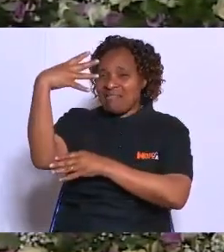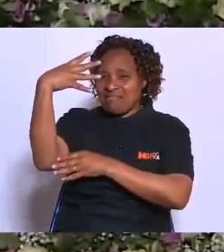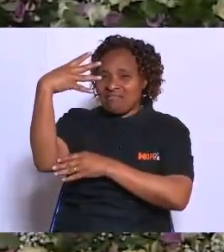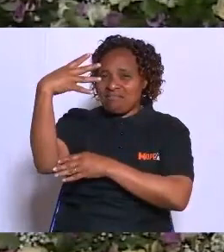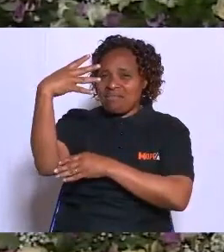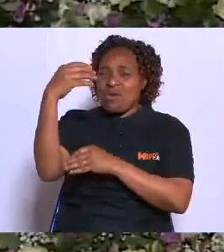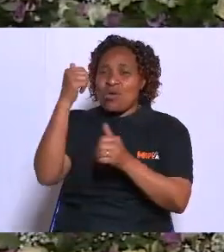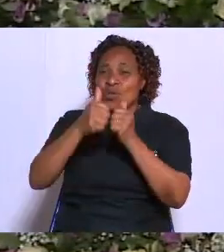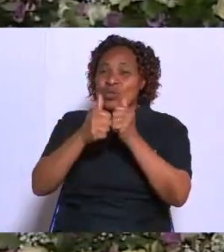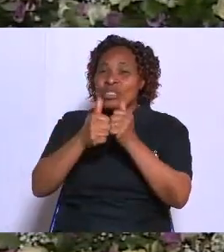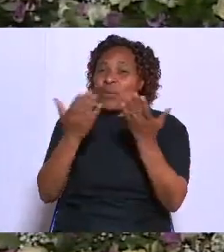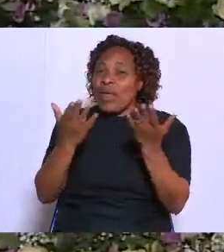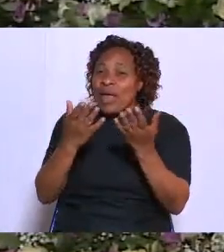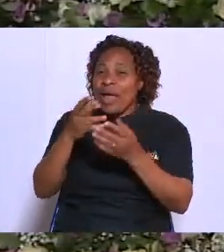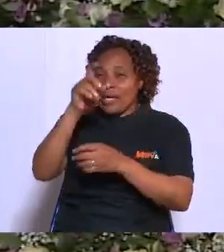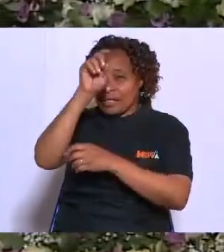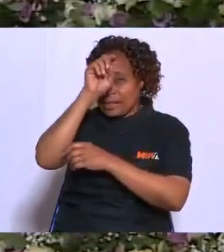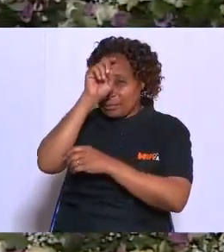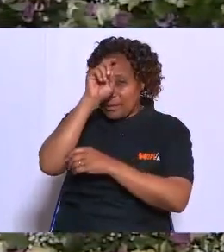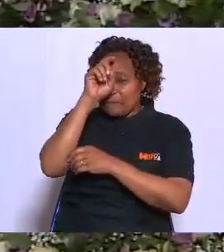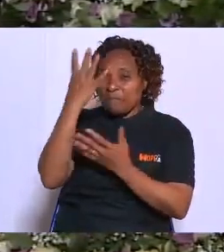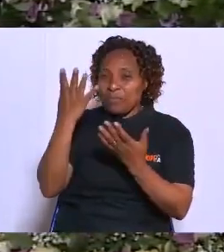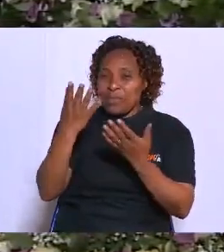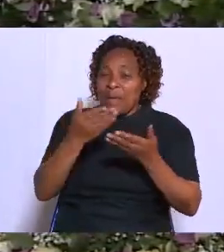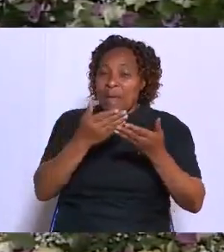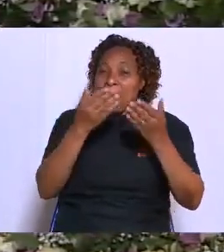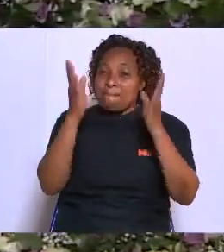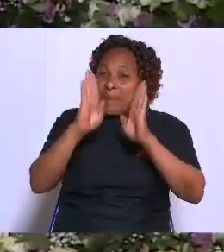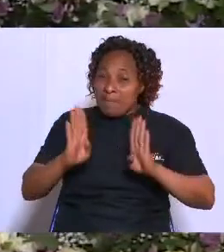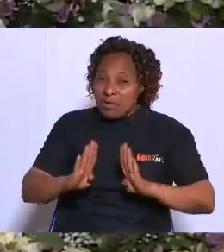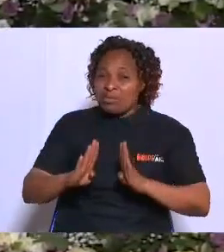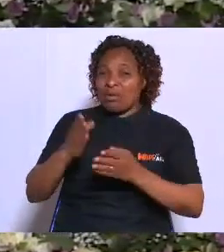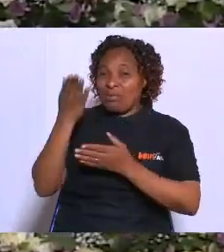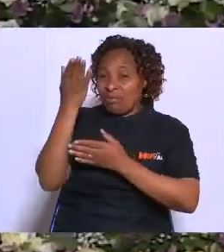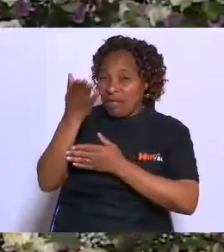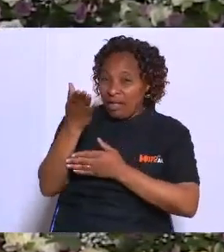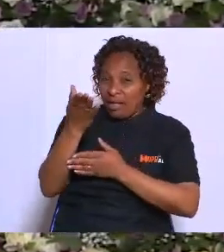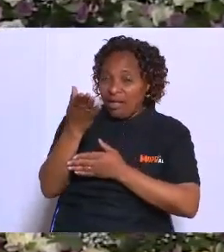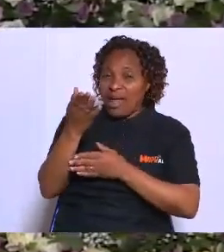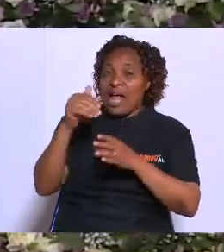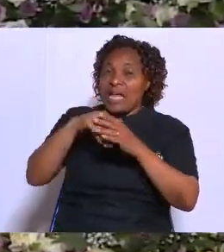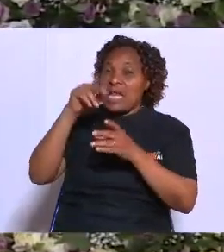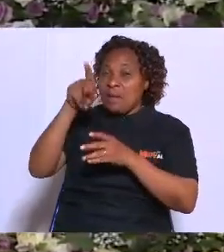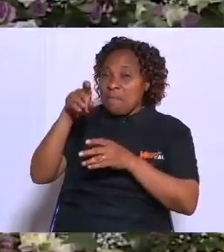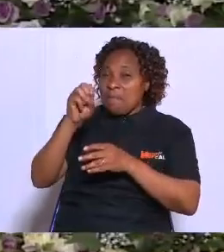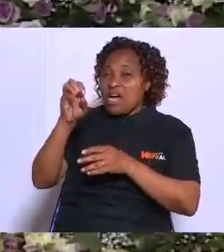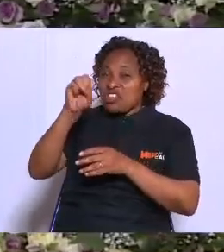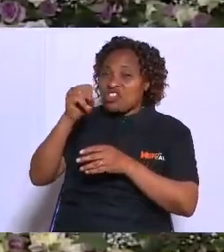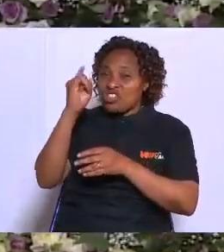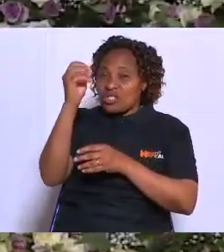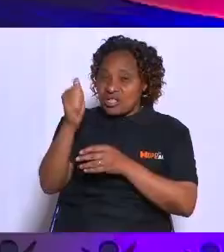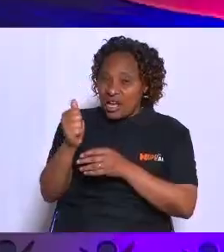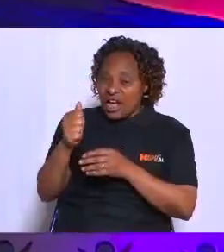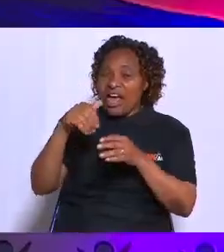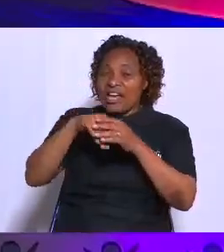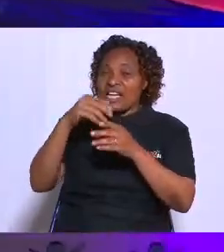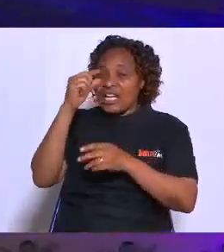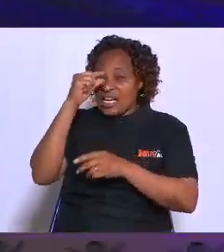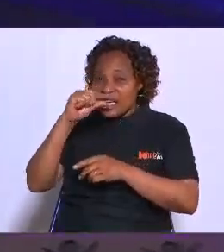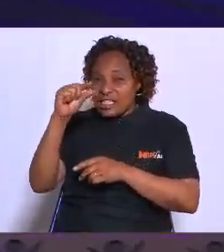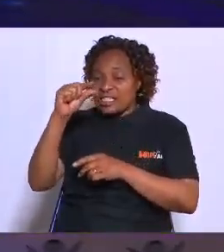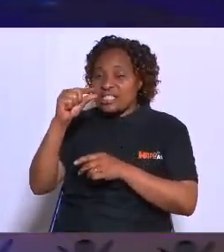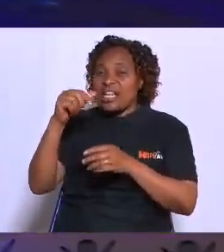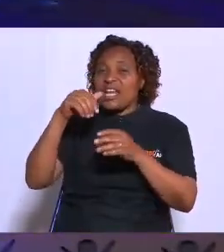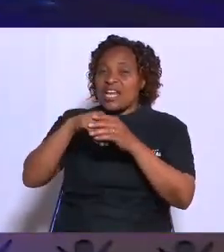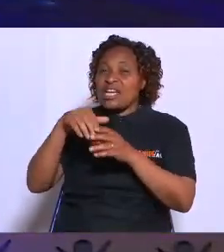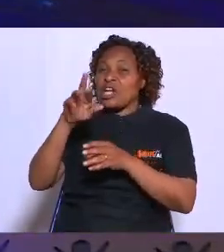succeeded in Egypt he succeeded in Babylon he succeeded in me to Persia he succeeded in Greece he